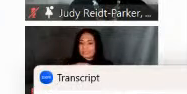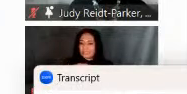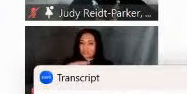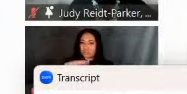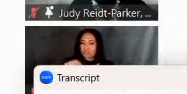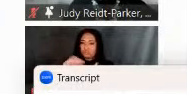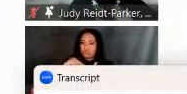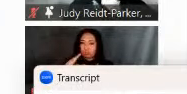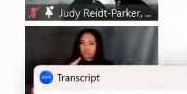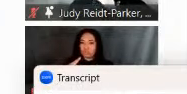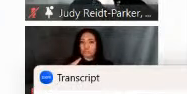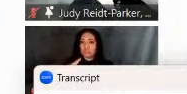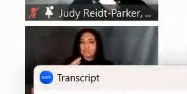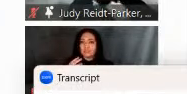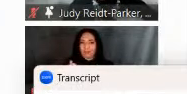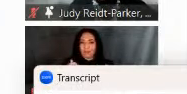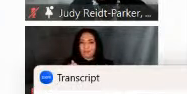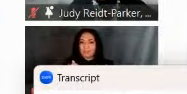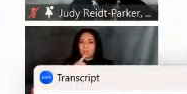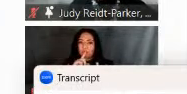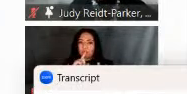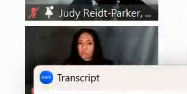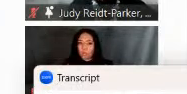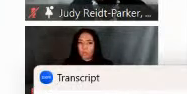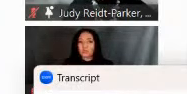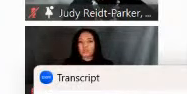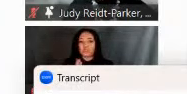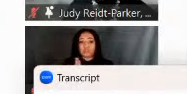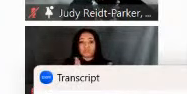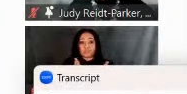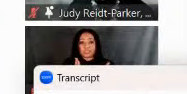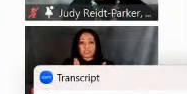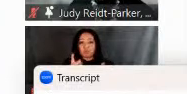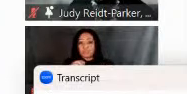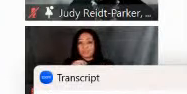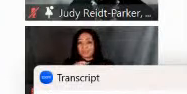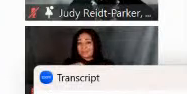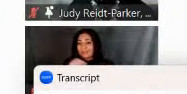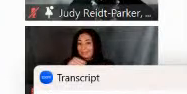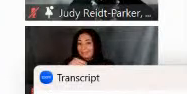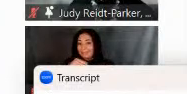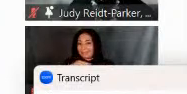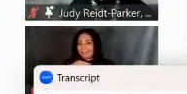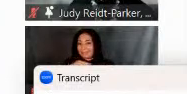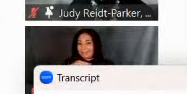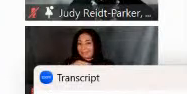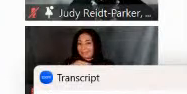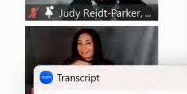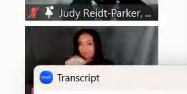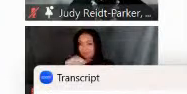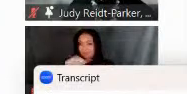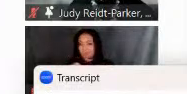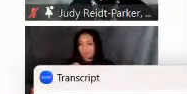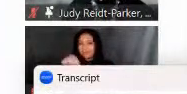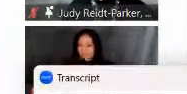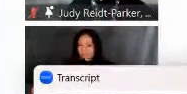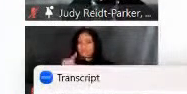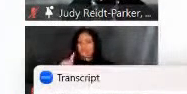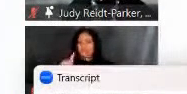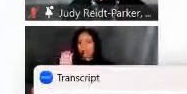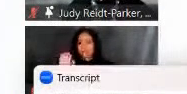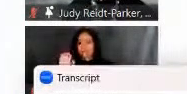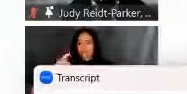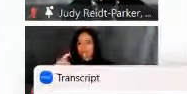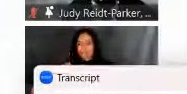on services that it's providing to English learners in its LCAP, although those services are for TK to 12